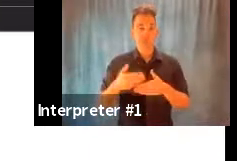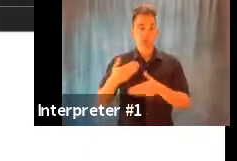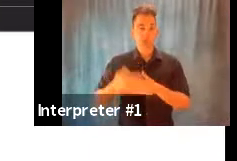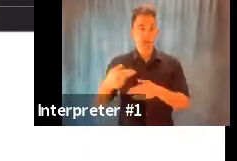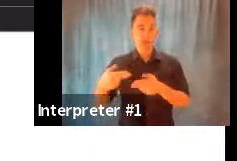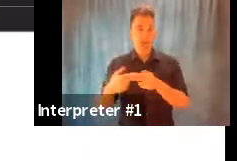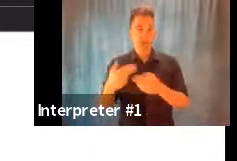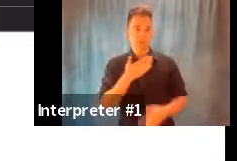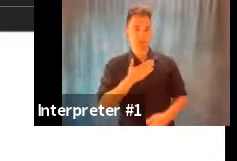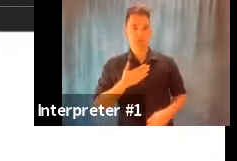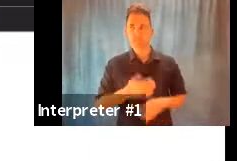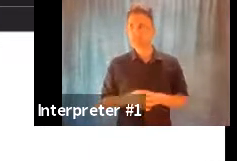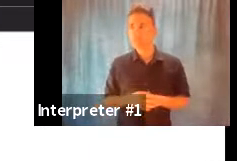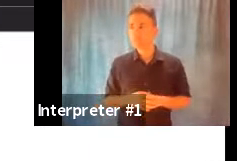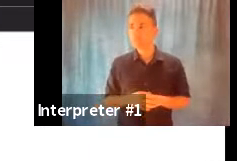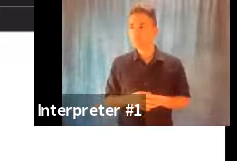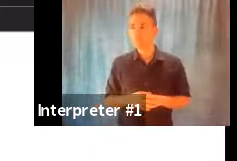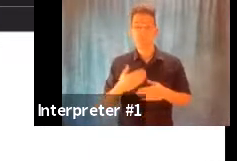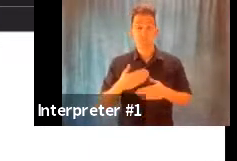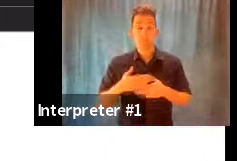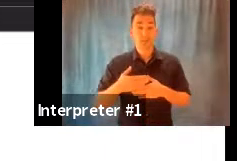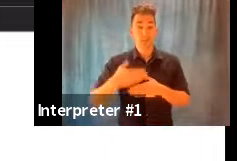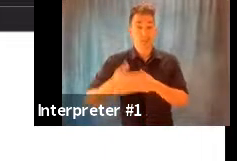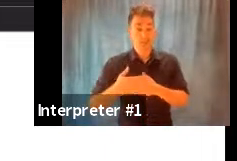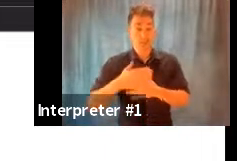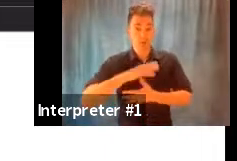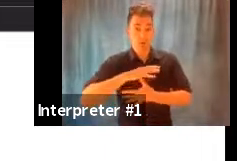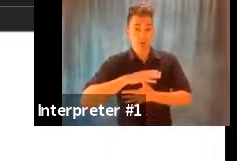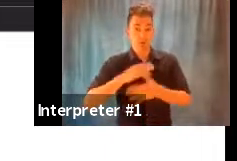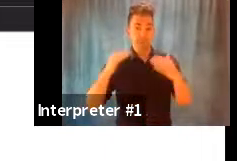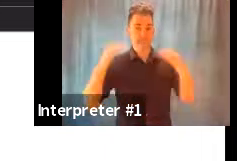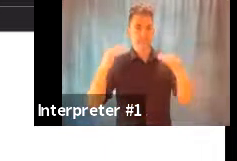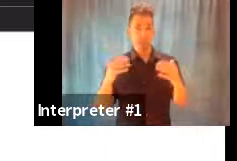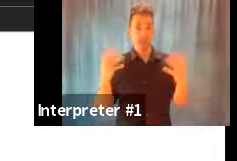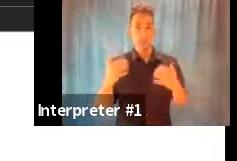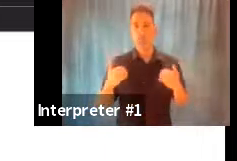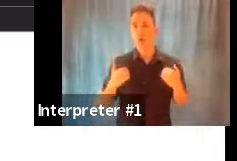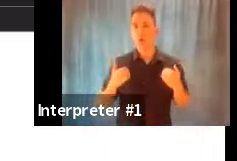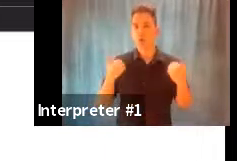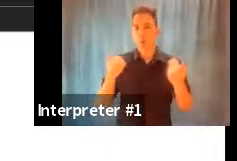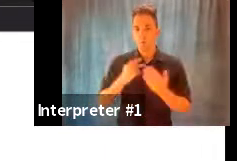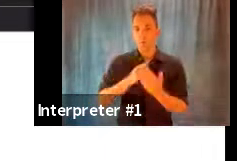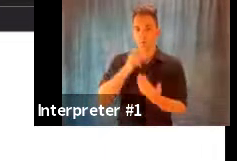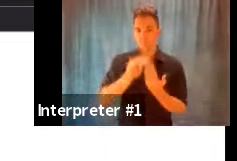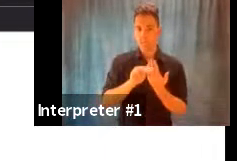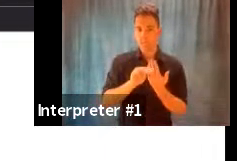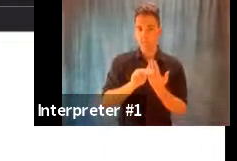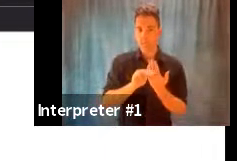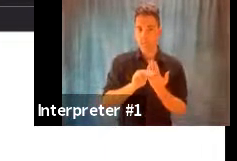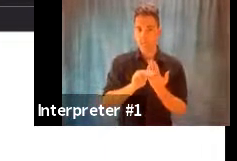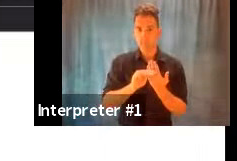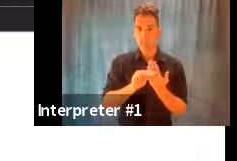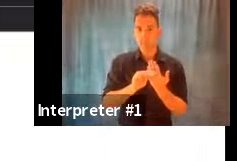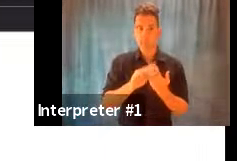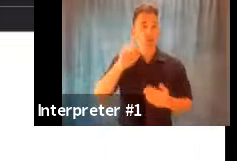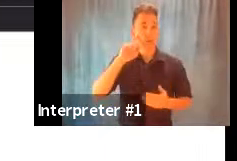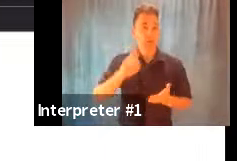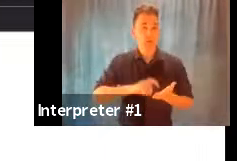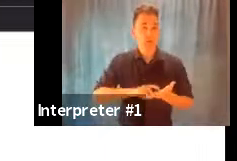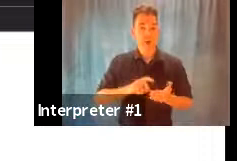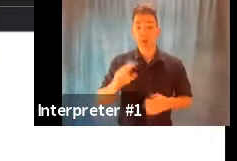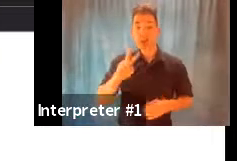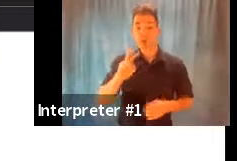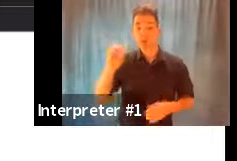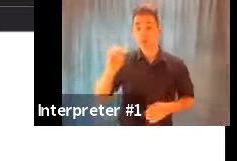The next priority is youth programming. We know that about 42% of youth in our city live